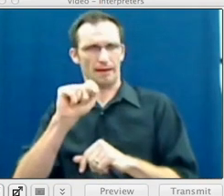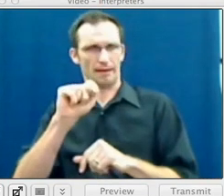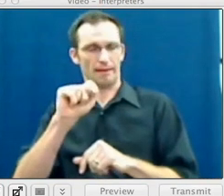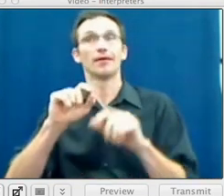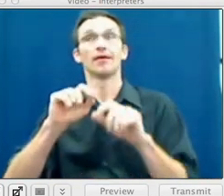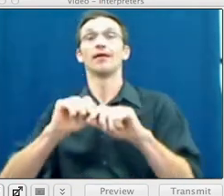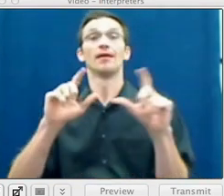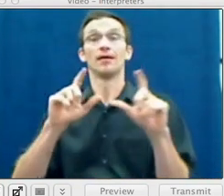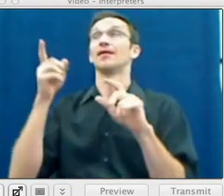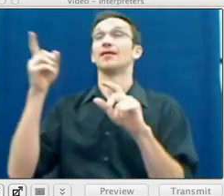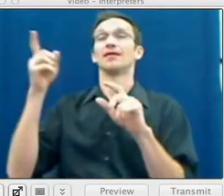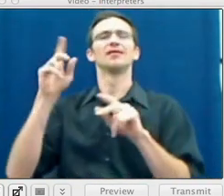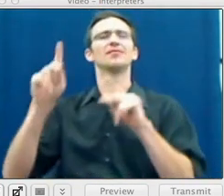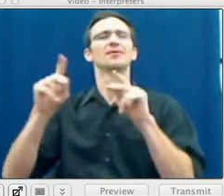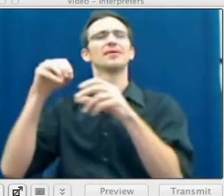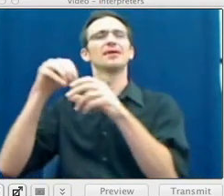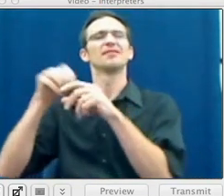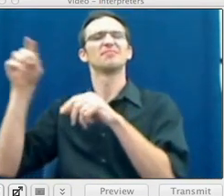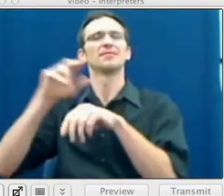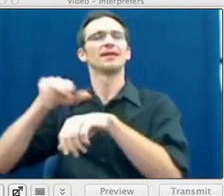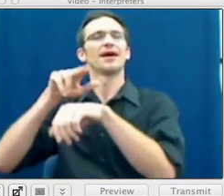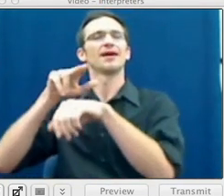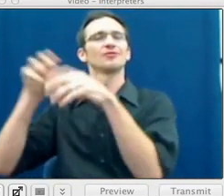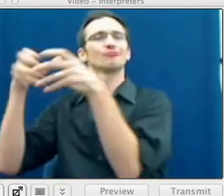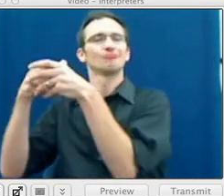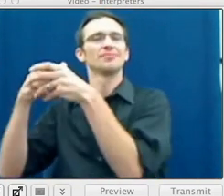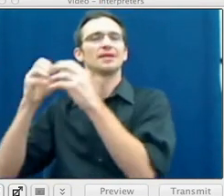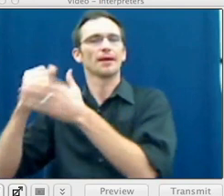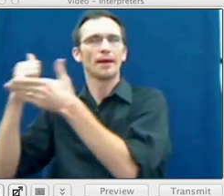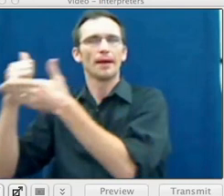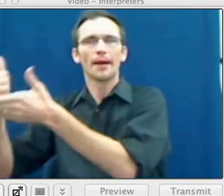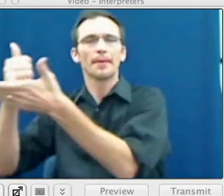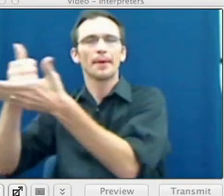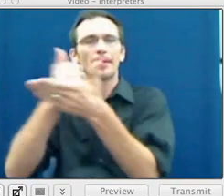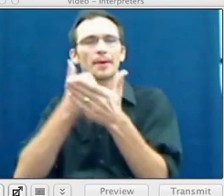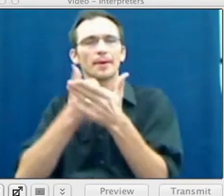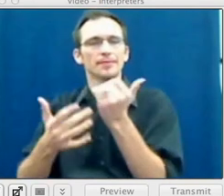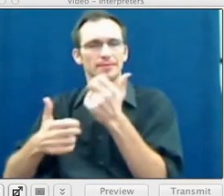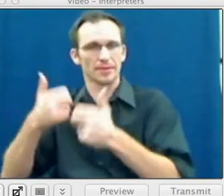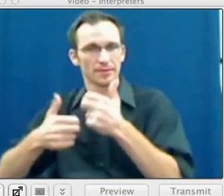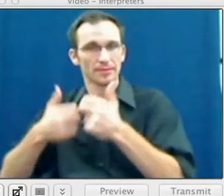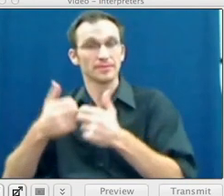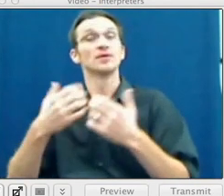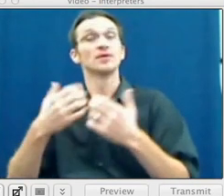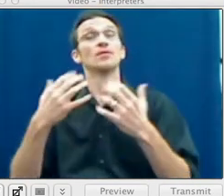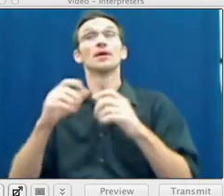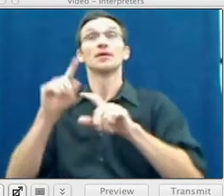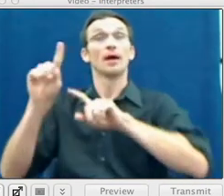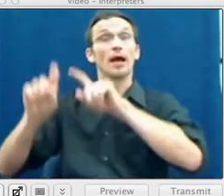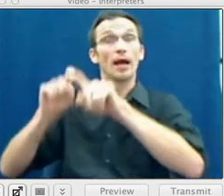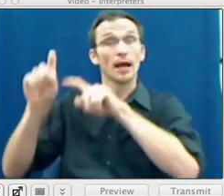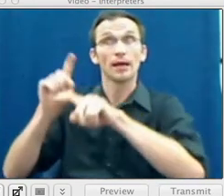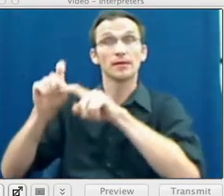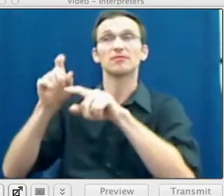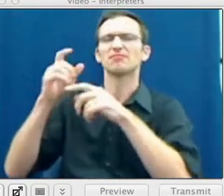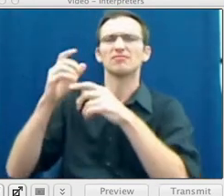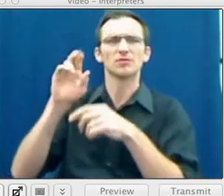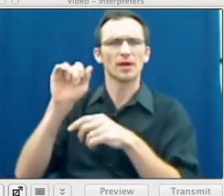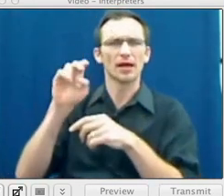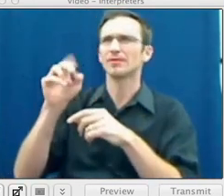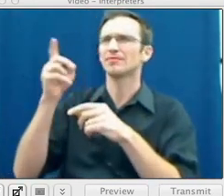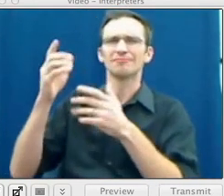guys. Also use the chat function to ask questions of the presenter. You can ask questions at any time, and I